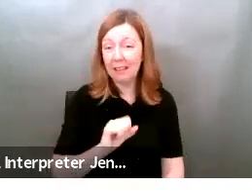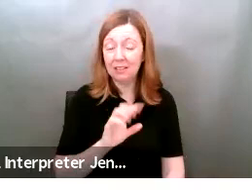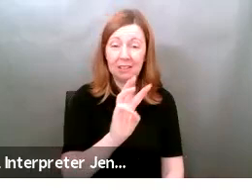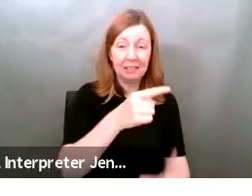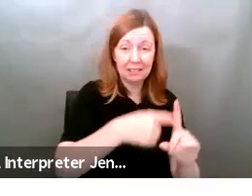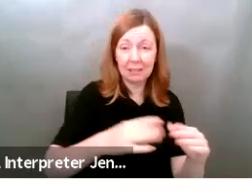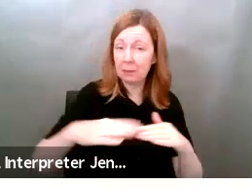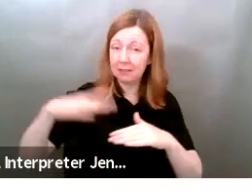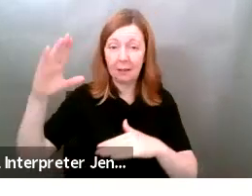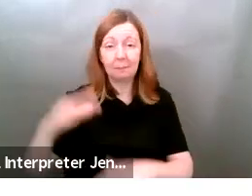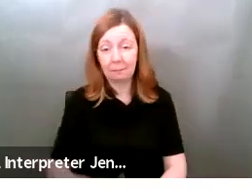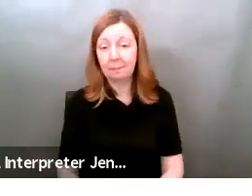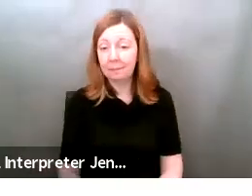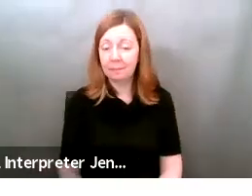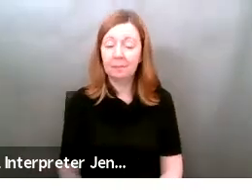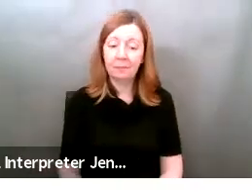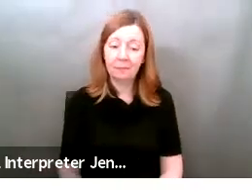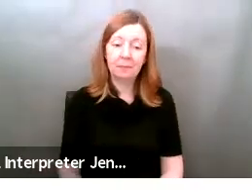above.